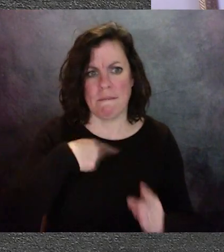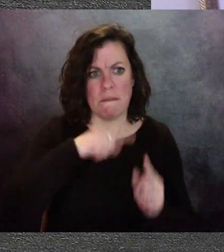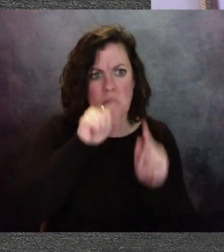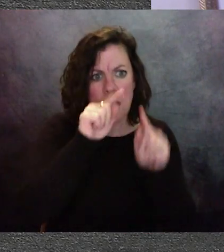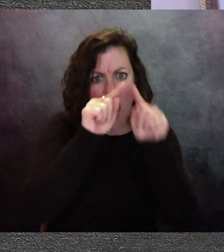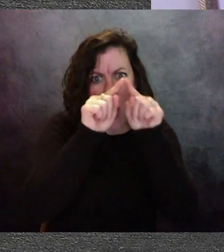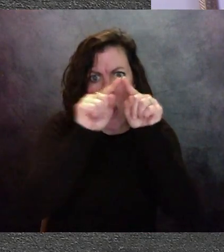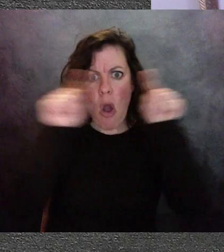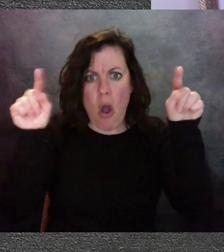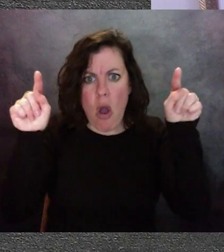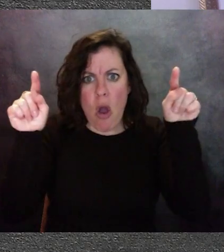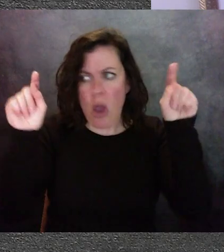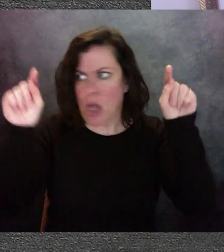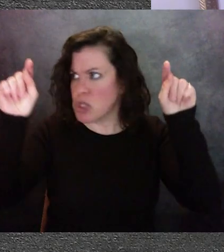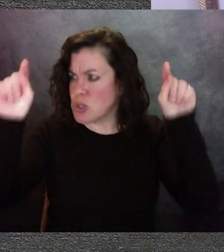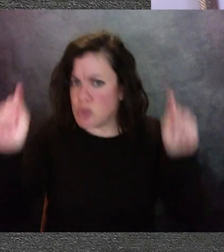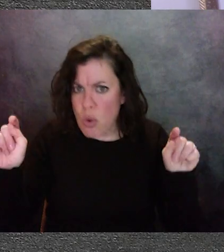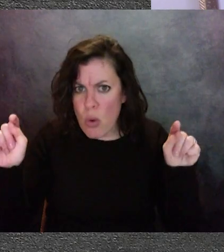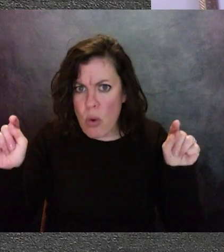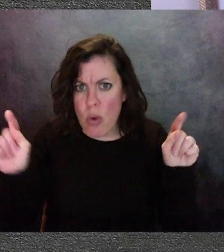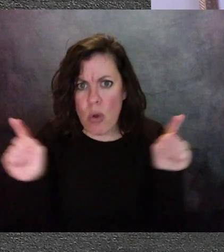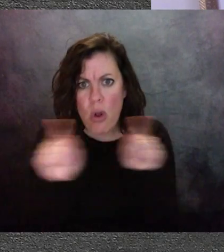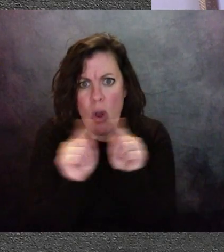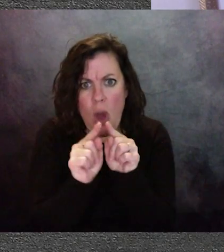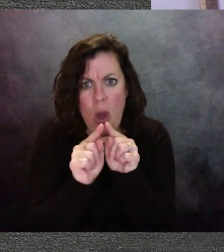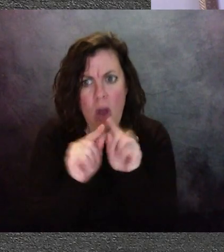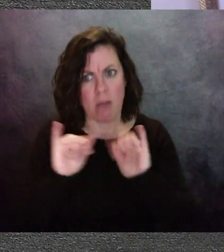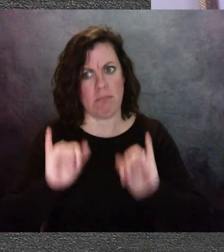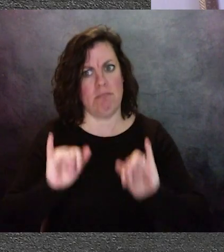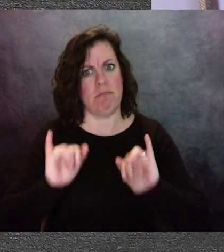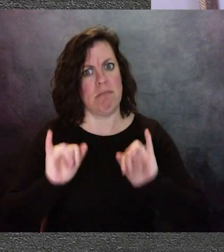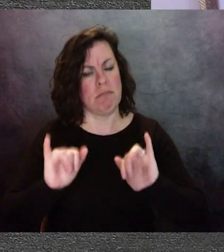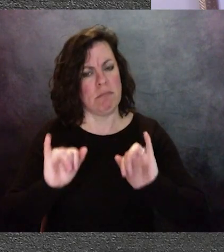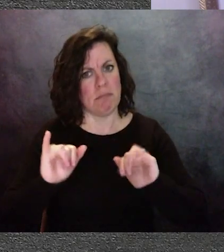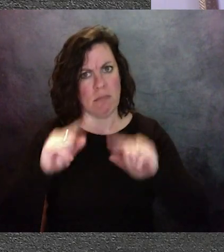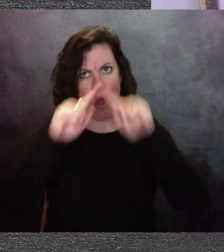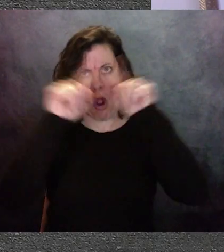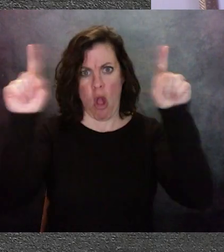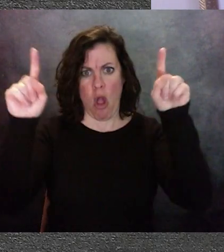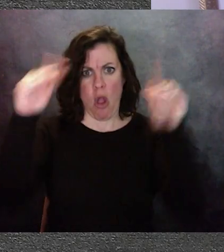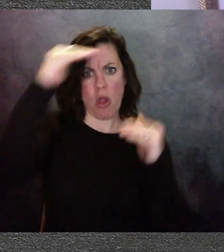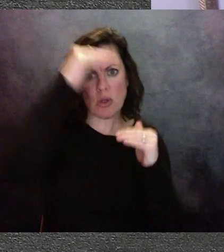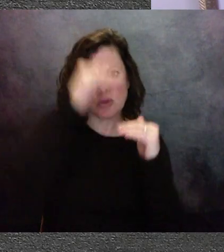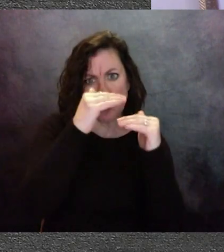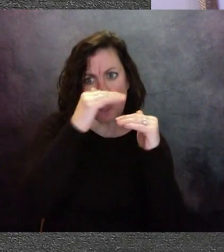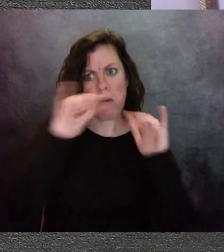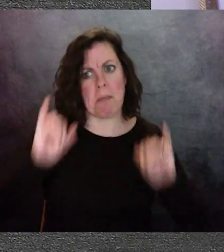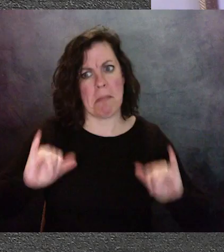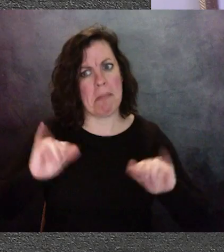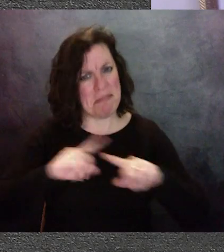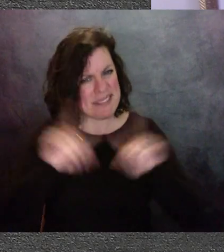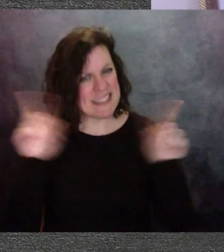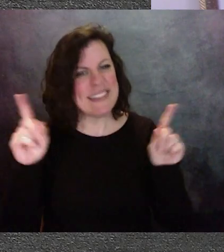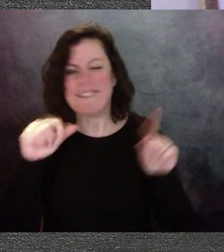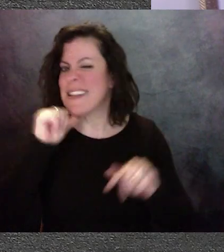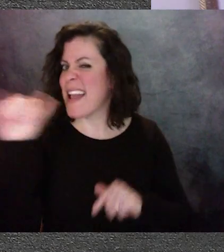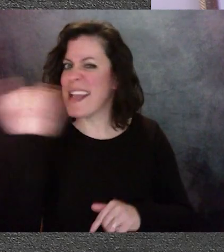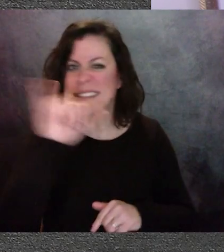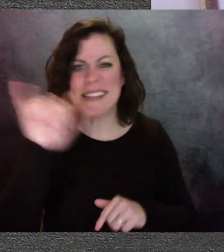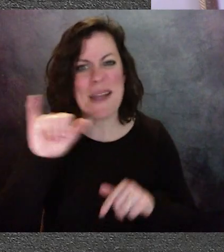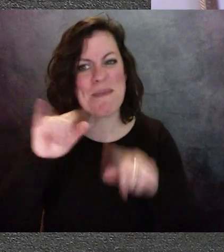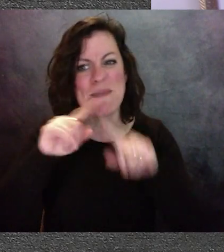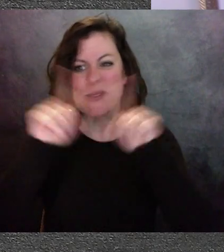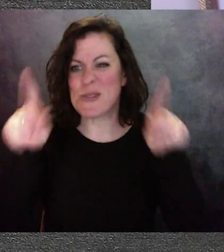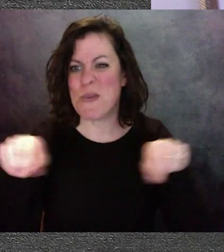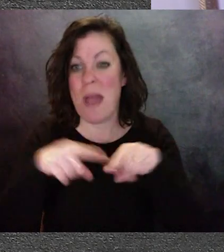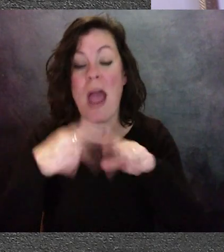and right are the same, and the top and bottom are the same. And that makes this shape different than the square. So this is called